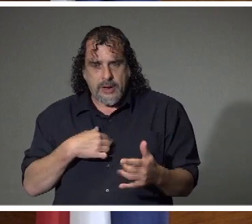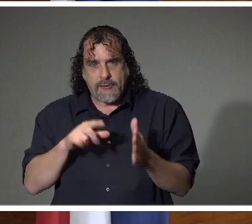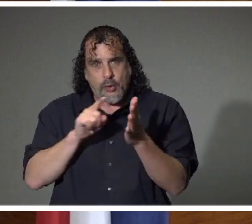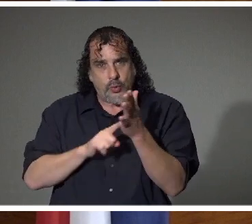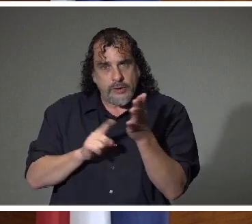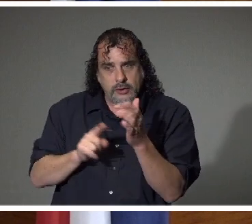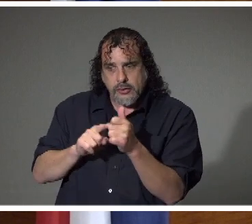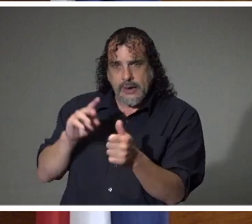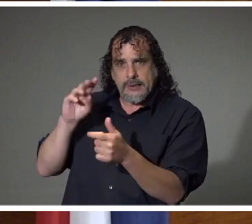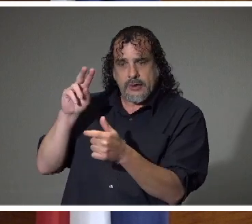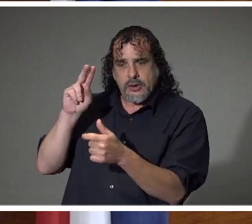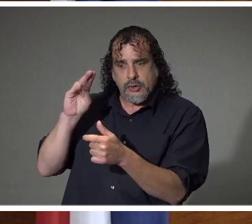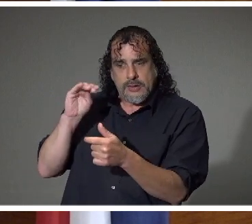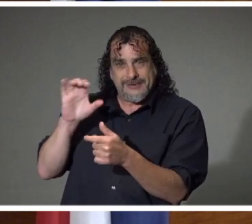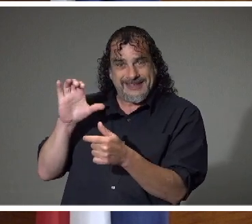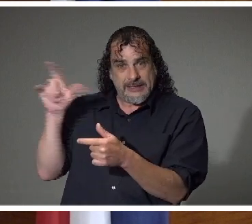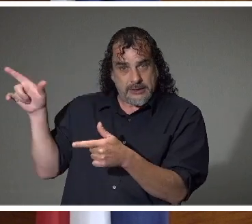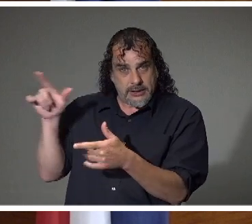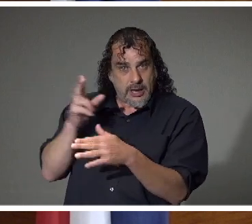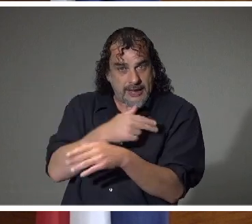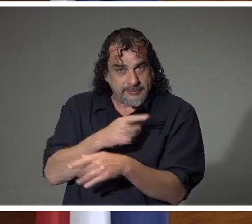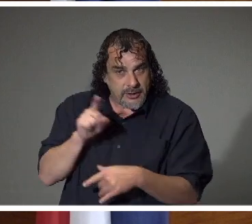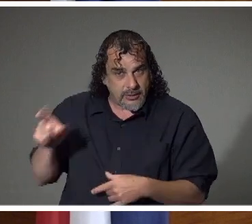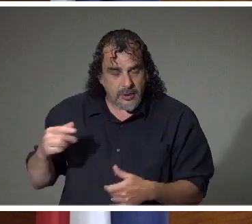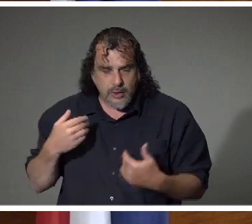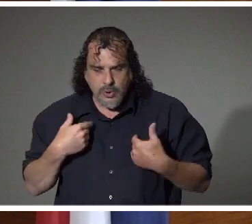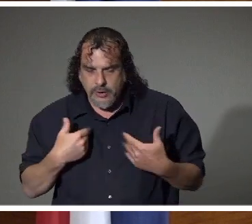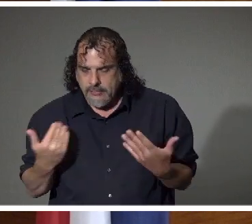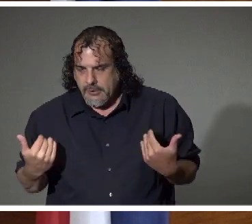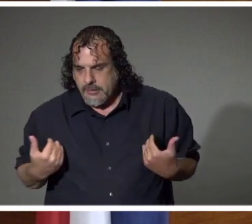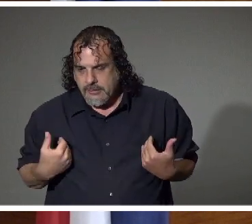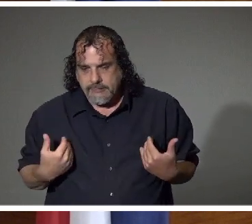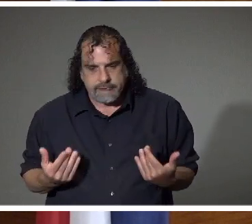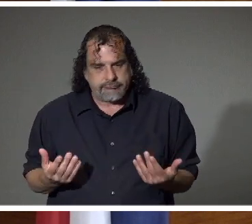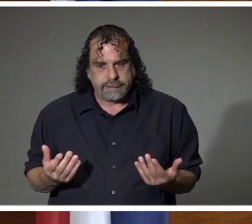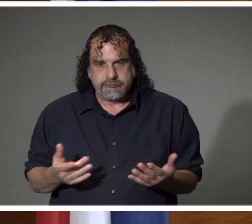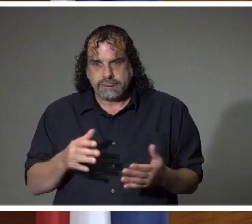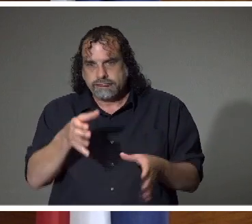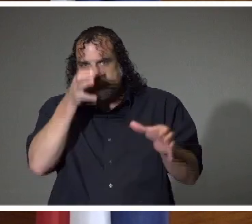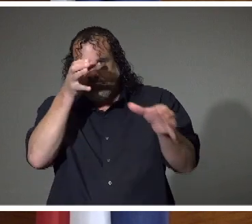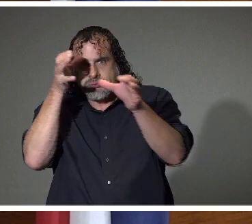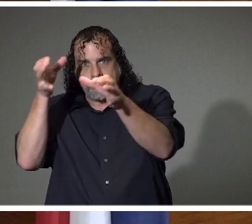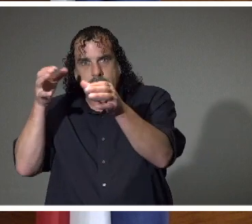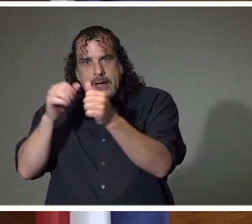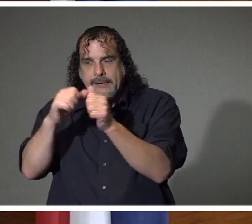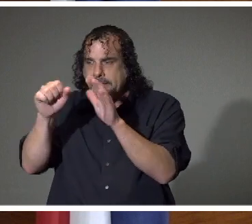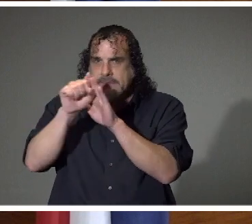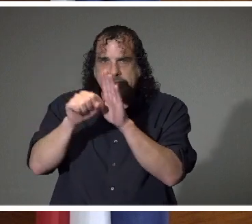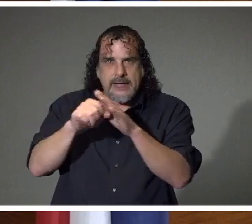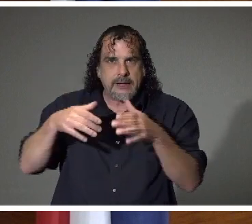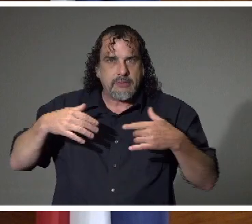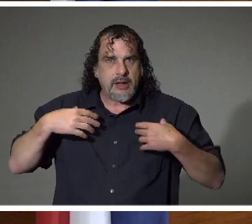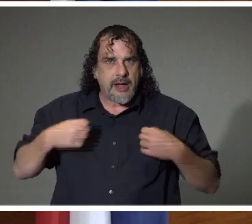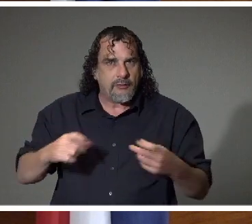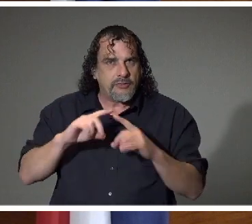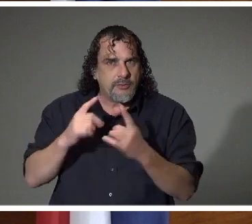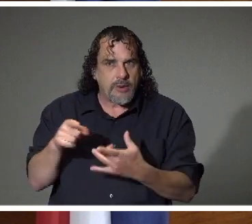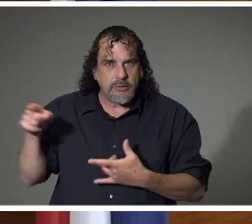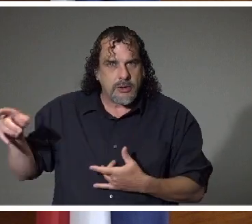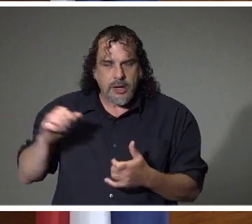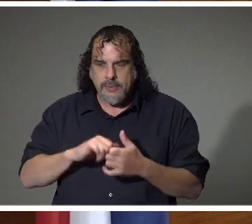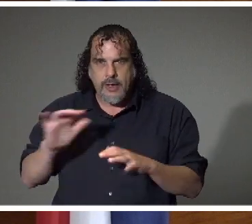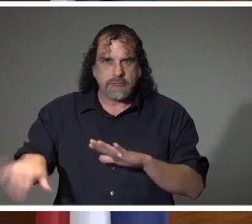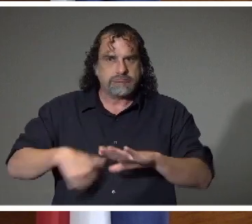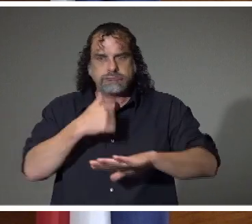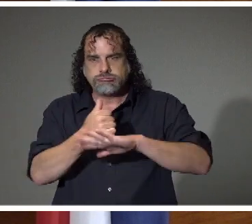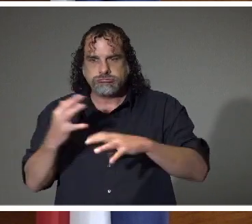at the University of Mississippi Medical Center. We had very capable individuals at the State Health Department lab, and they all stepped up.